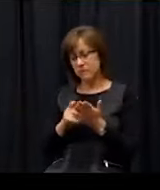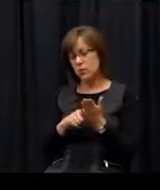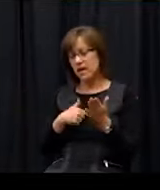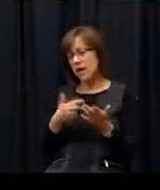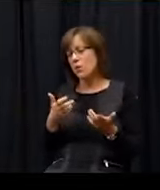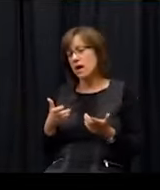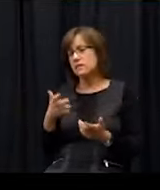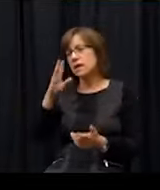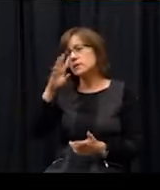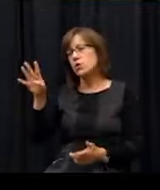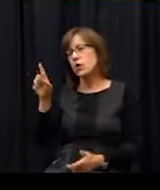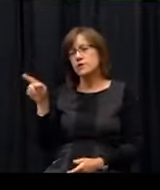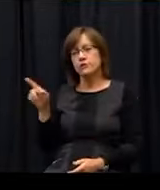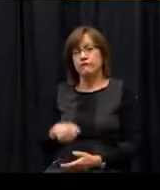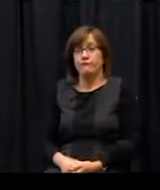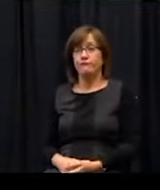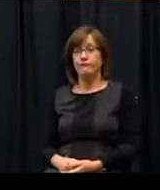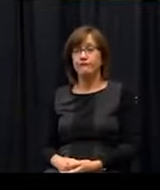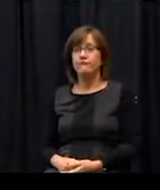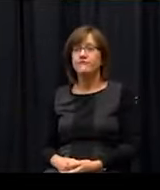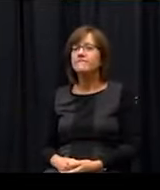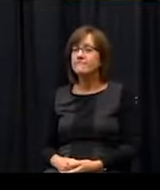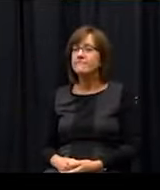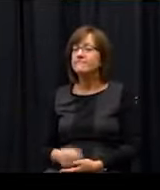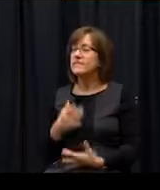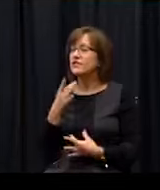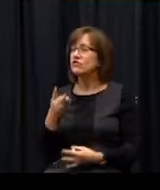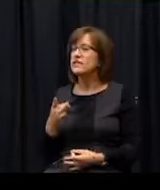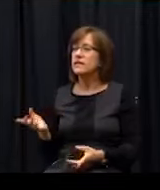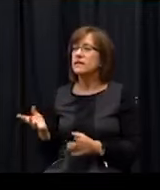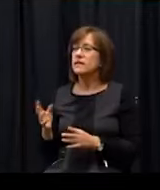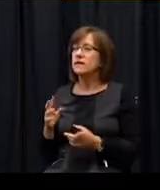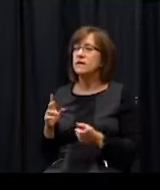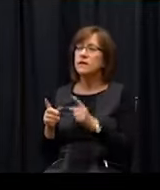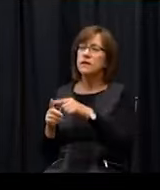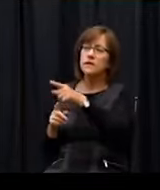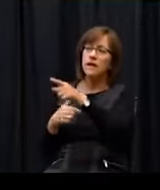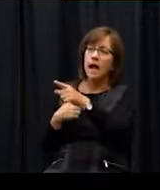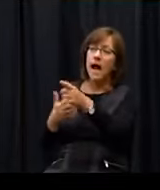to do. So interesting. I wanted to